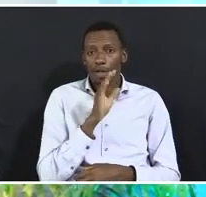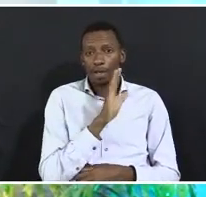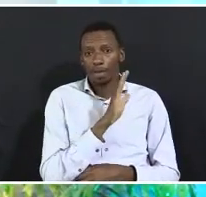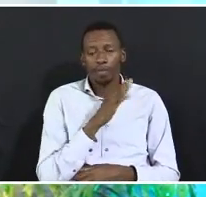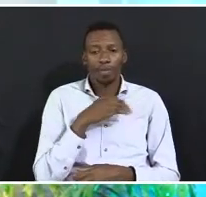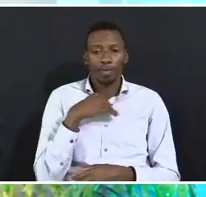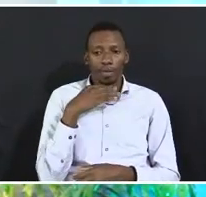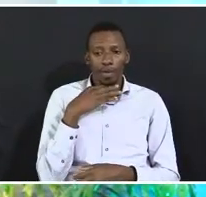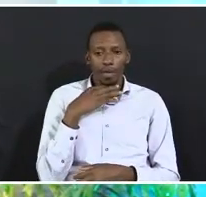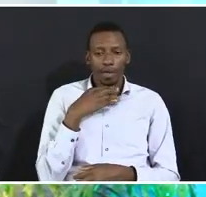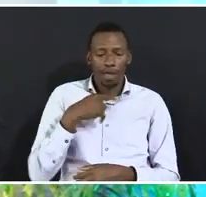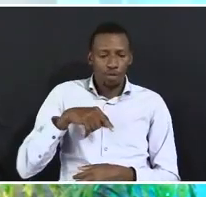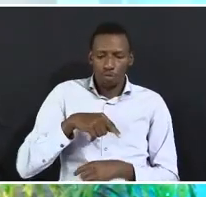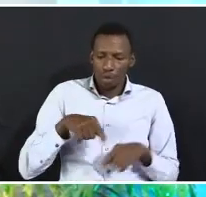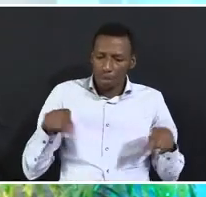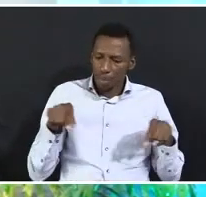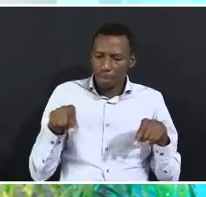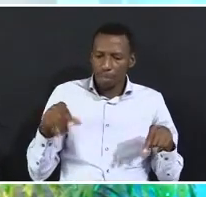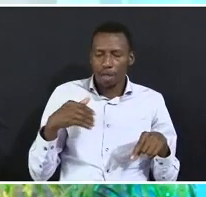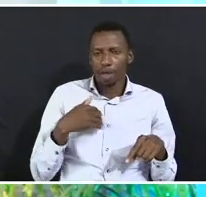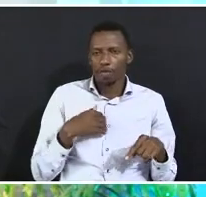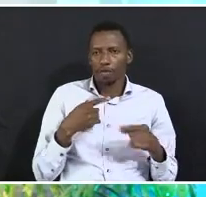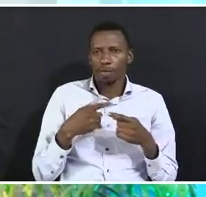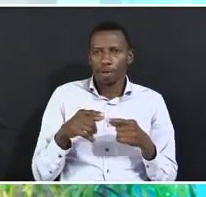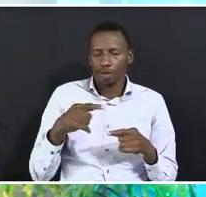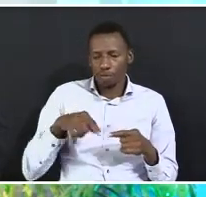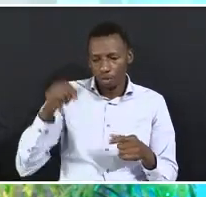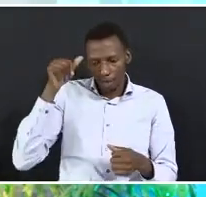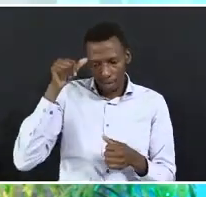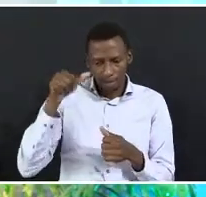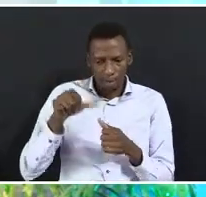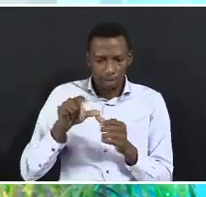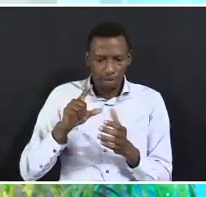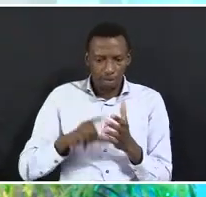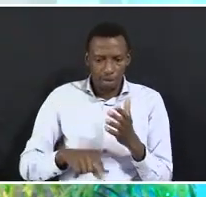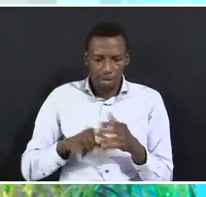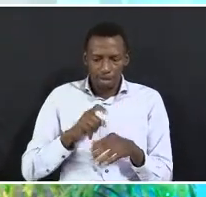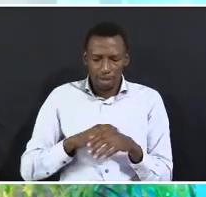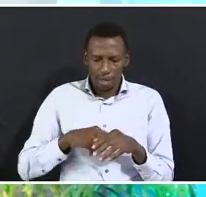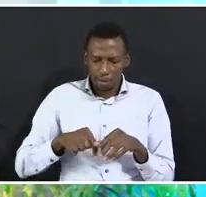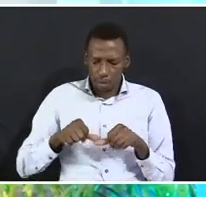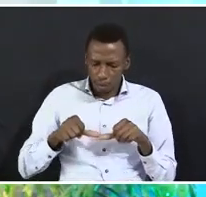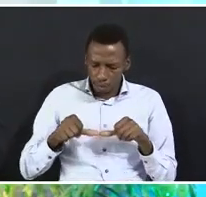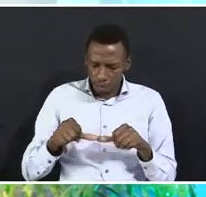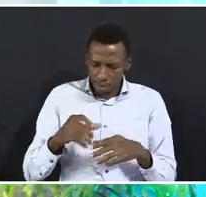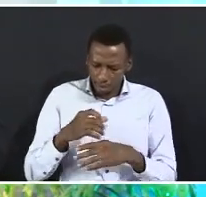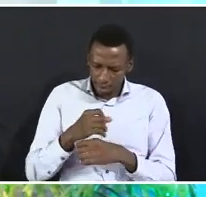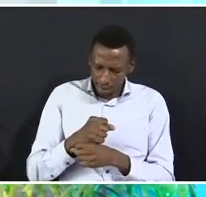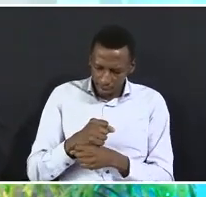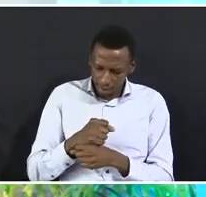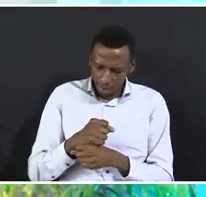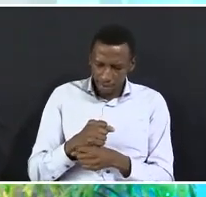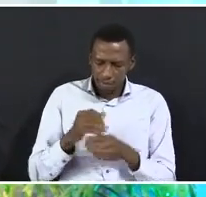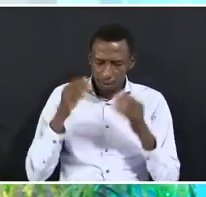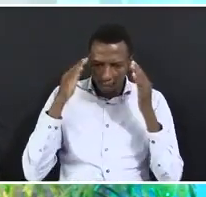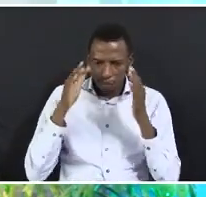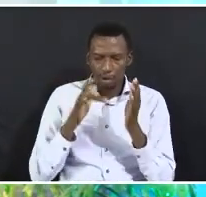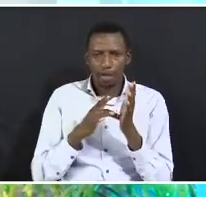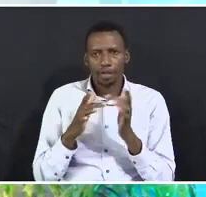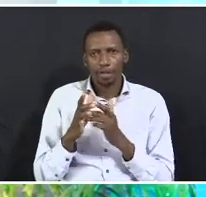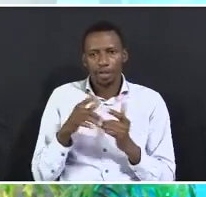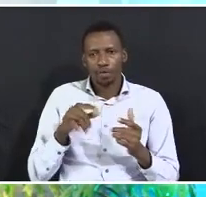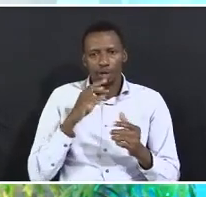scared. But we remembered, as long as we keep trusting and looking to Jesus, we are